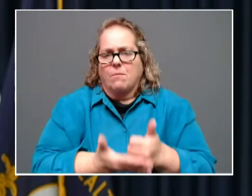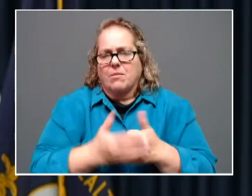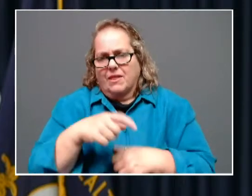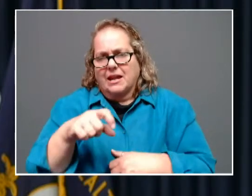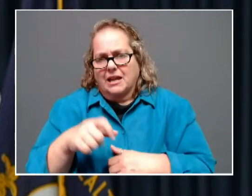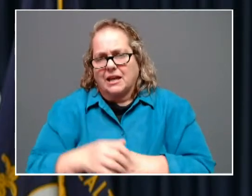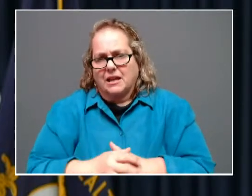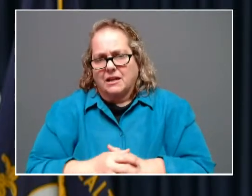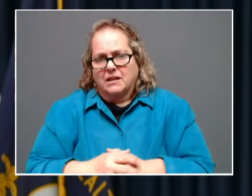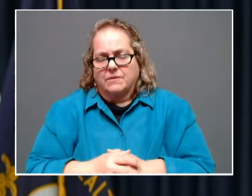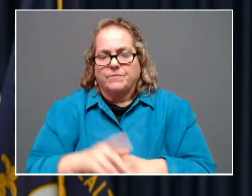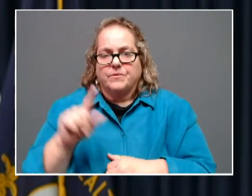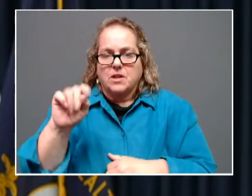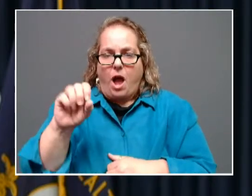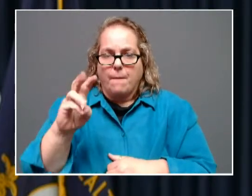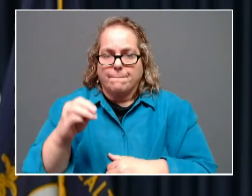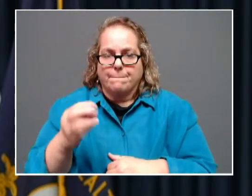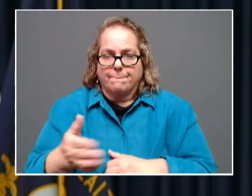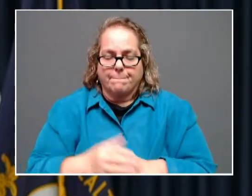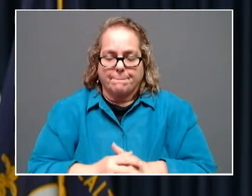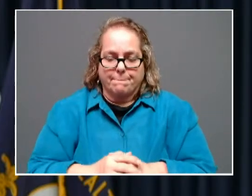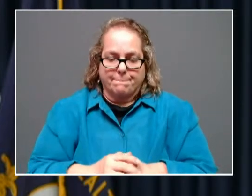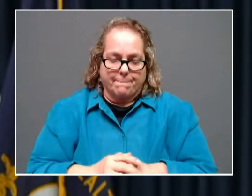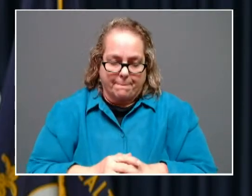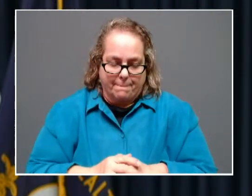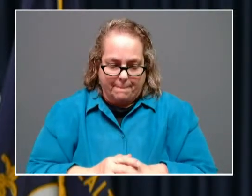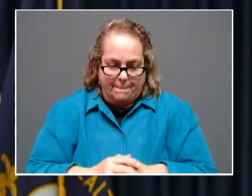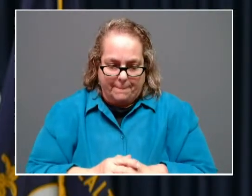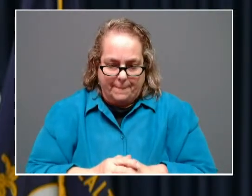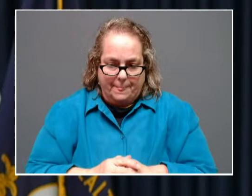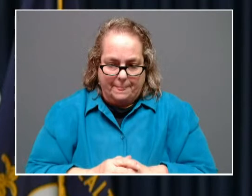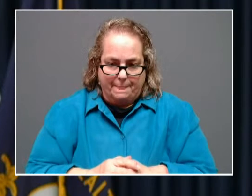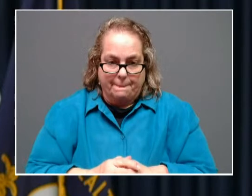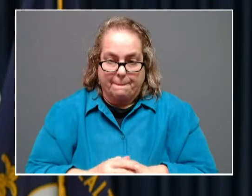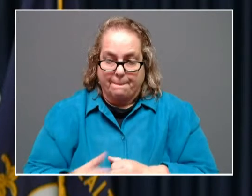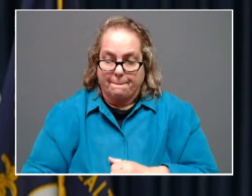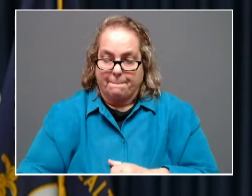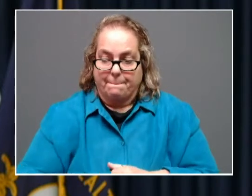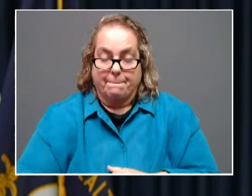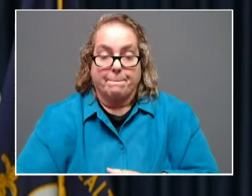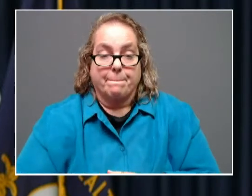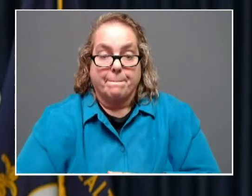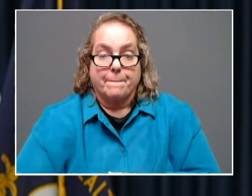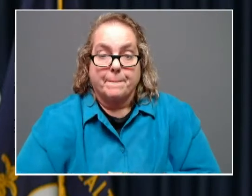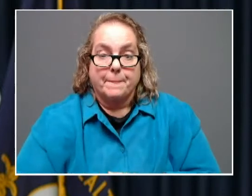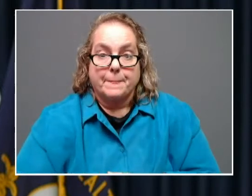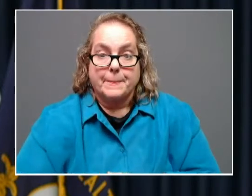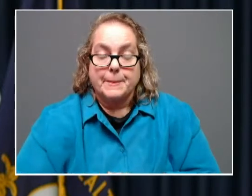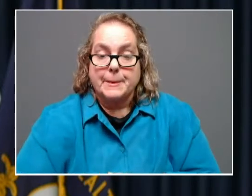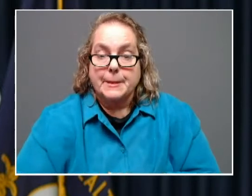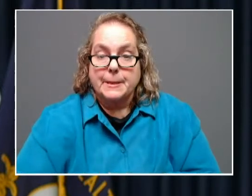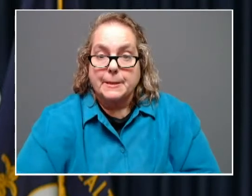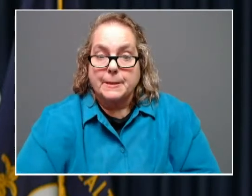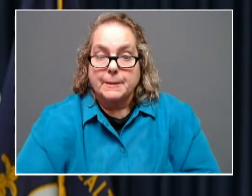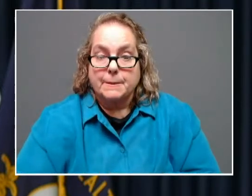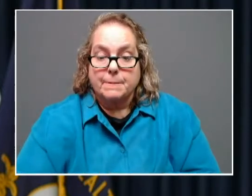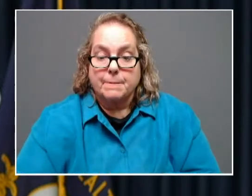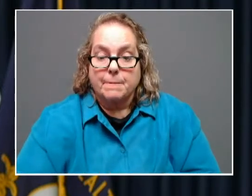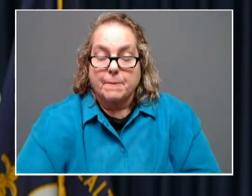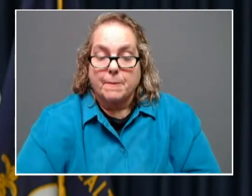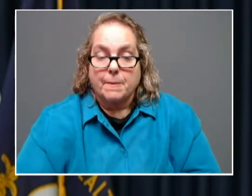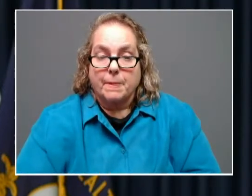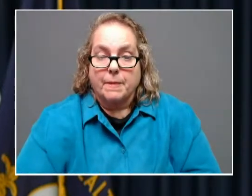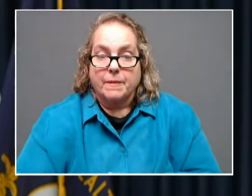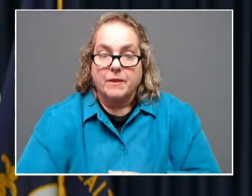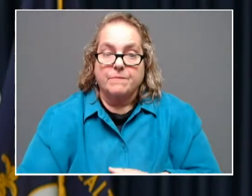Tom. Thank you, Governor. On this advisory team that you're going to be naming, in addition to, obviously, you're going to have people who are advocates for